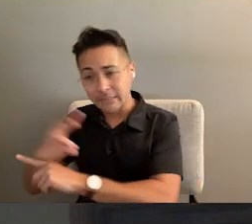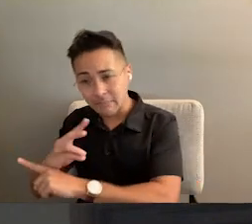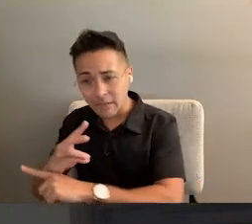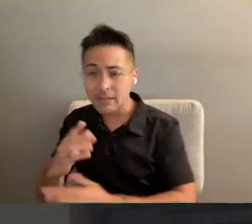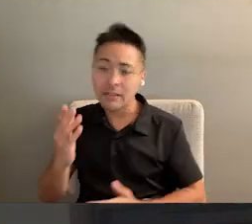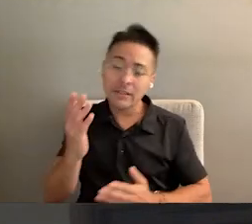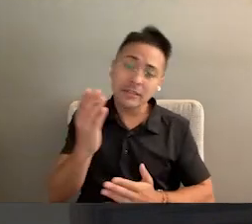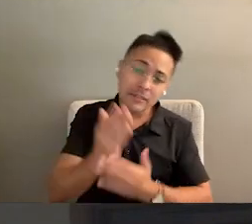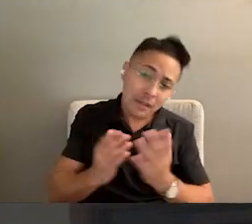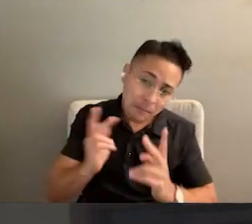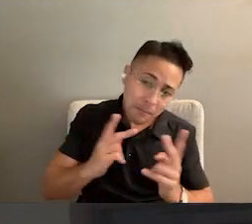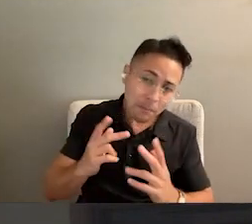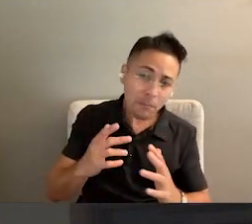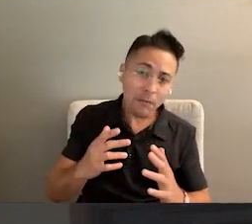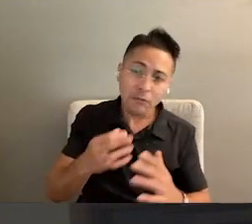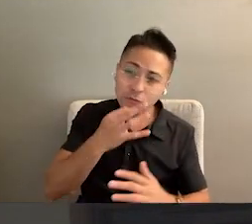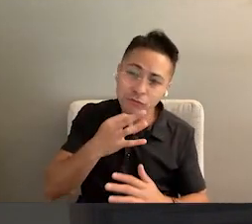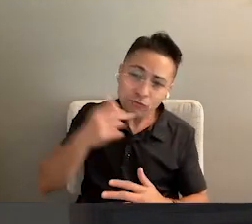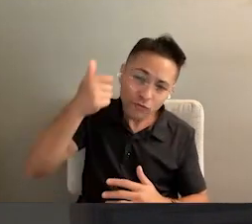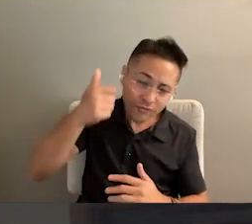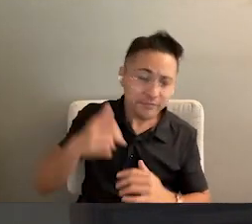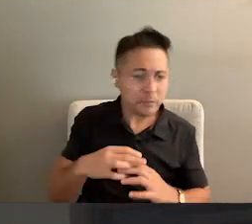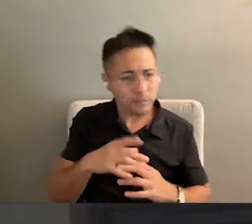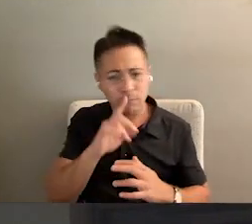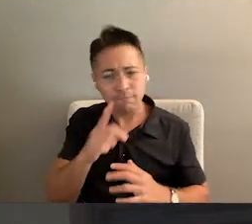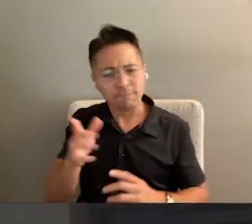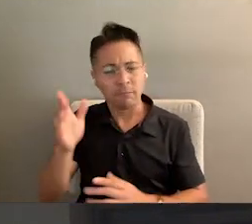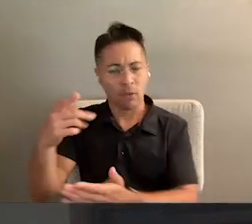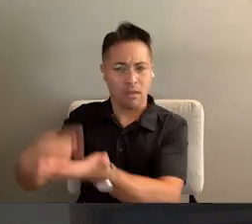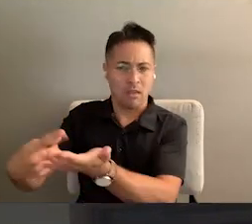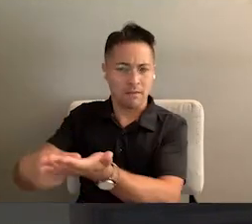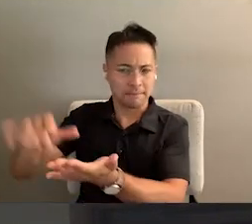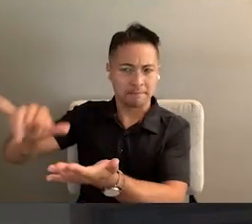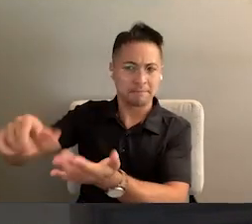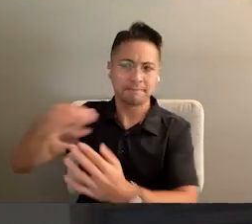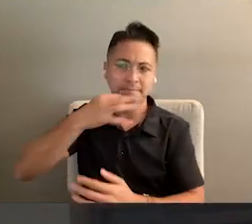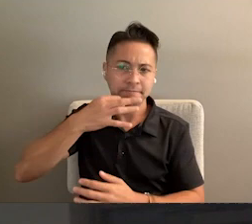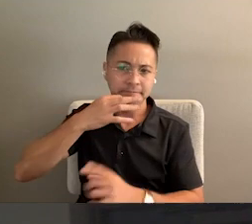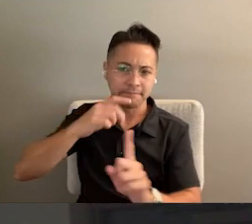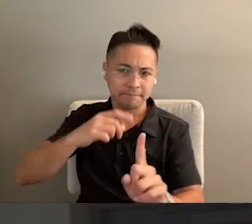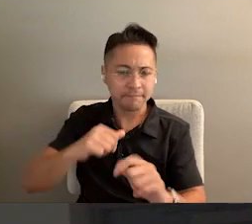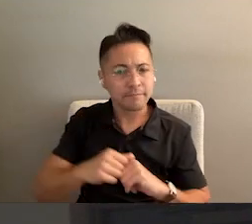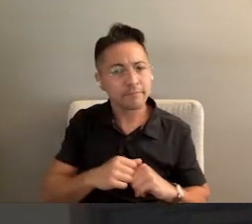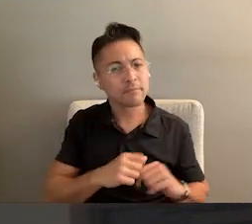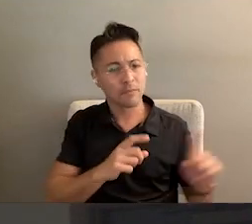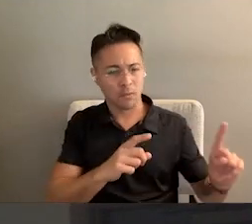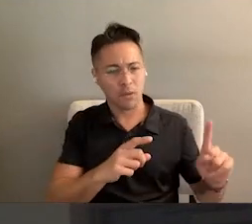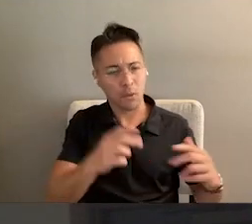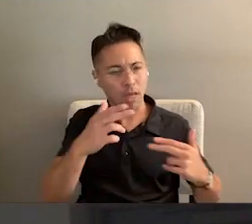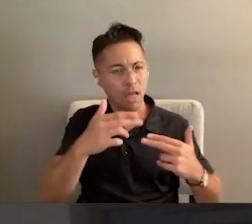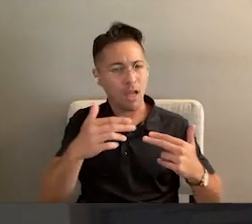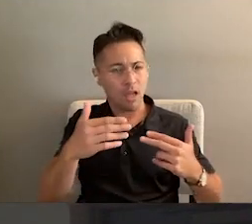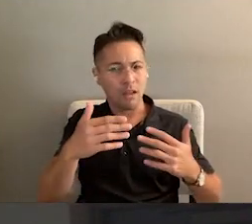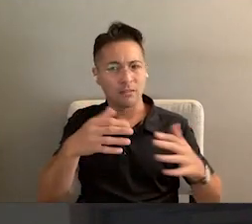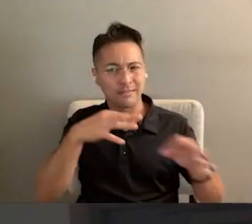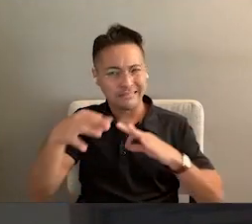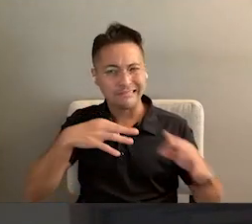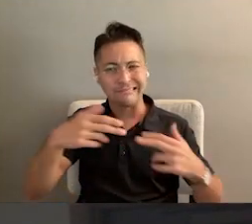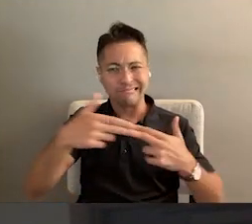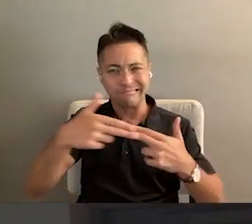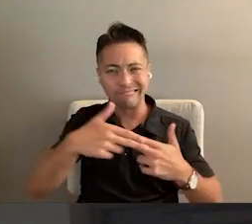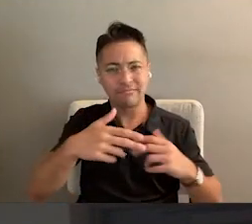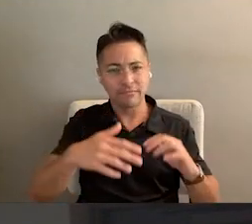average. A lot of people, it takes 6 months. Some people can get on, it depends on how active you are, but again, we're gonna talk about that in just a